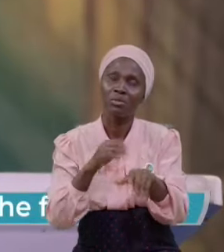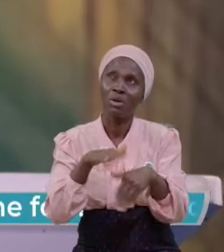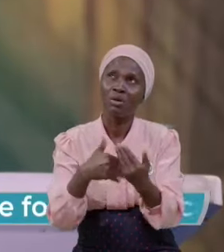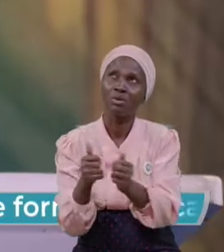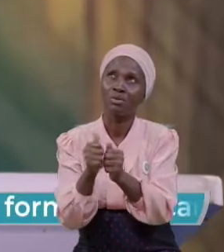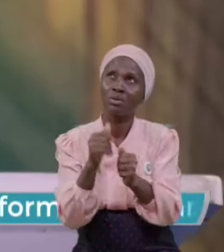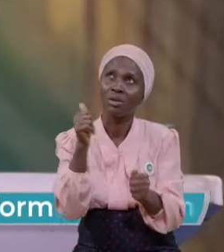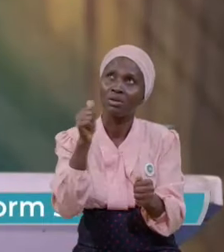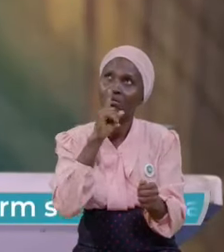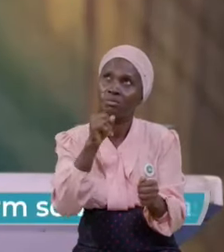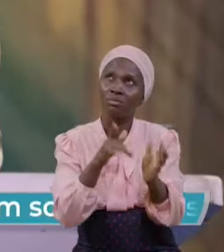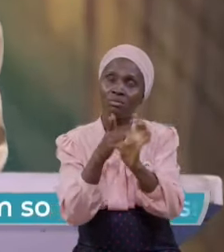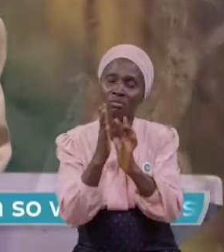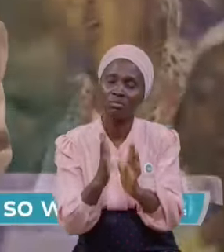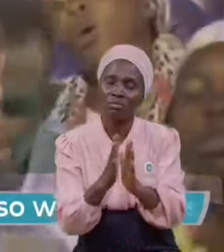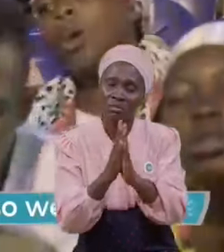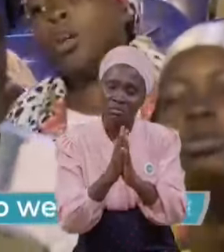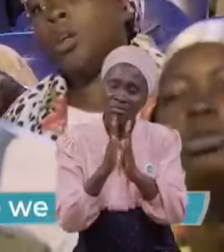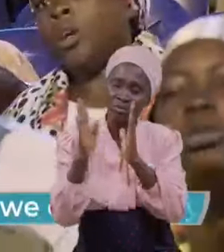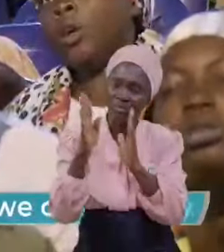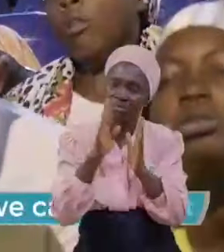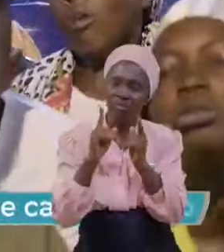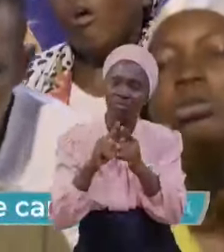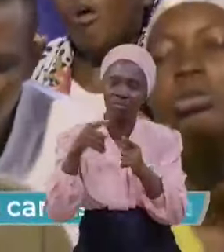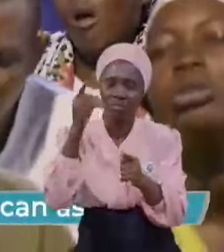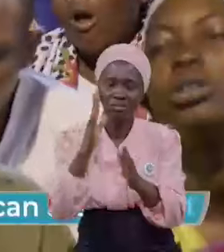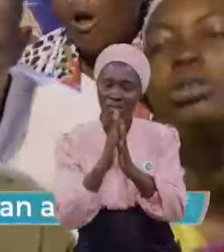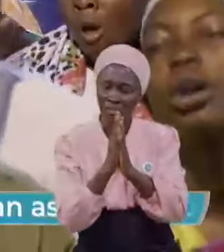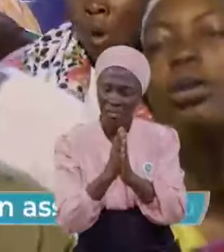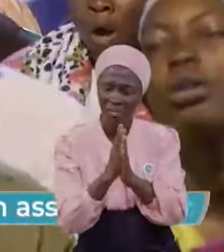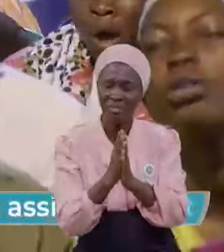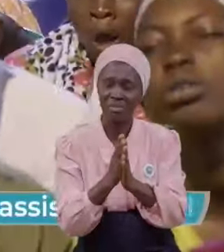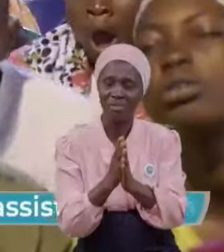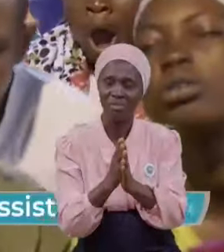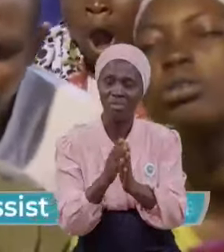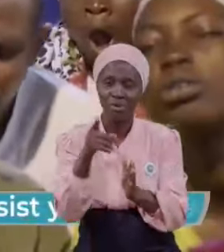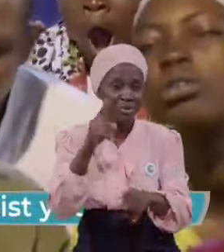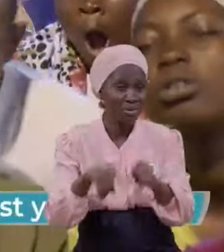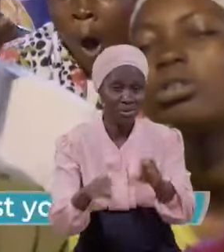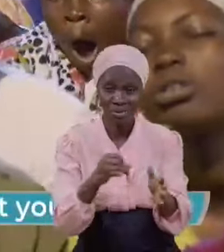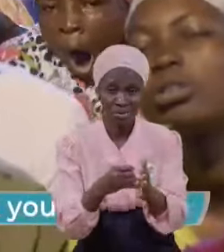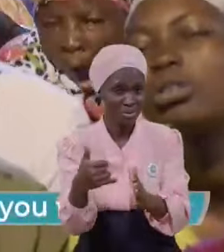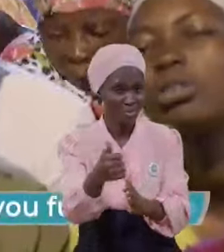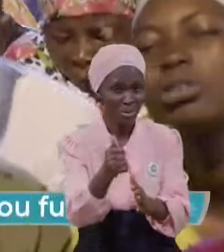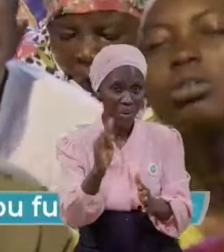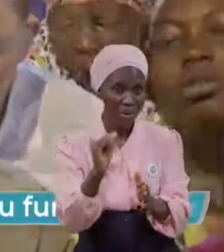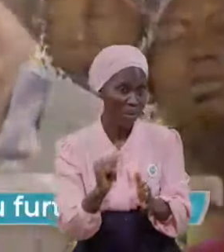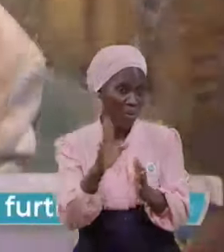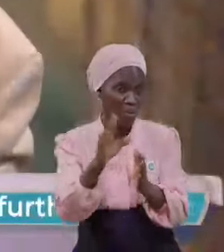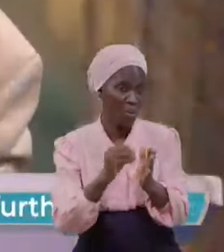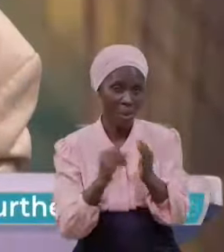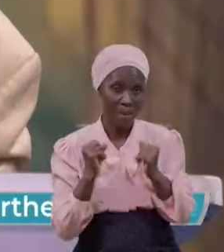Pray. We need grace. You cannot do it by your power and strength. From my right over